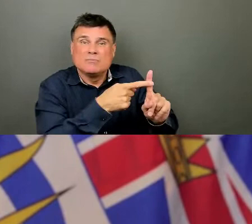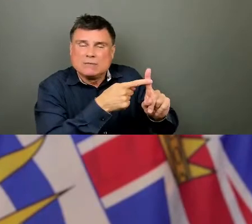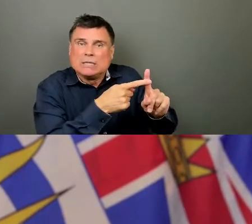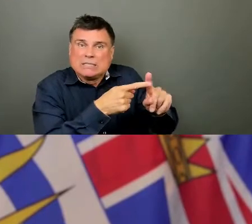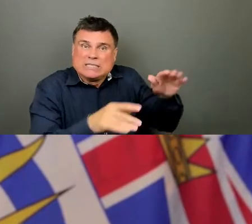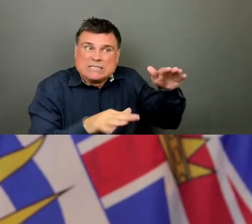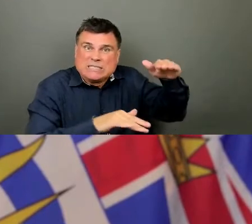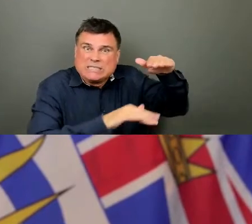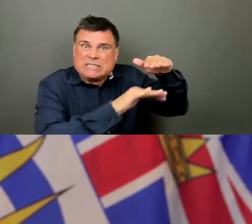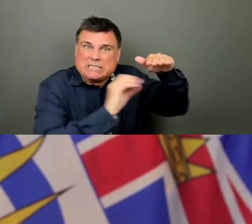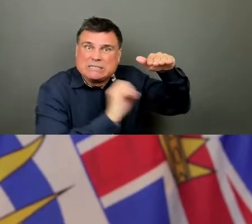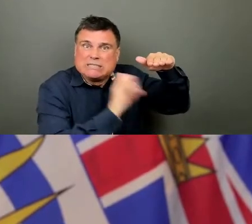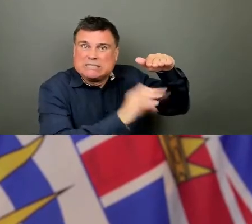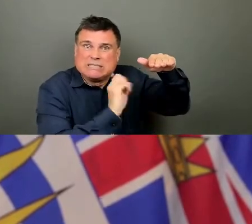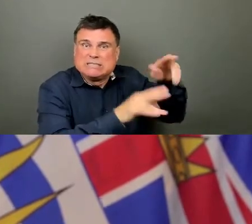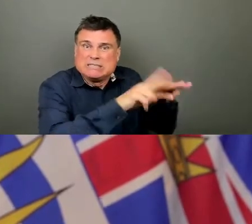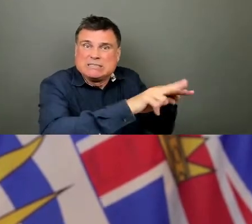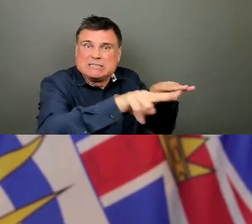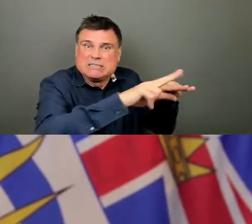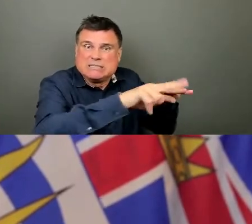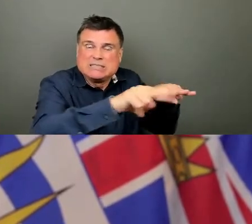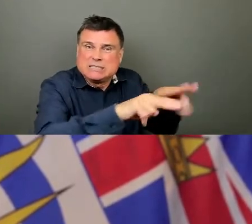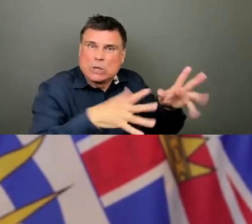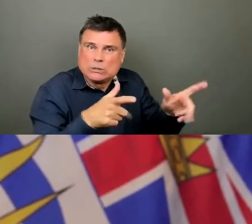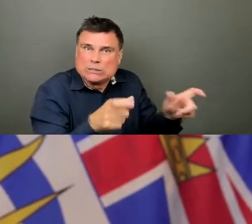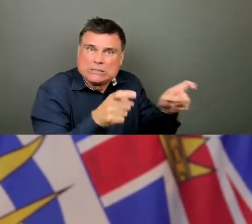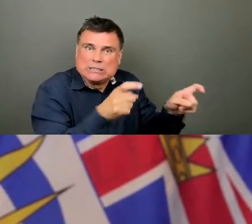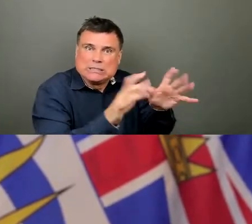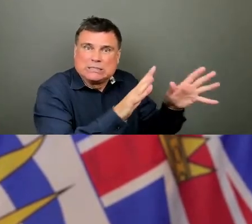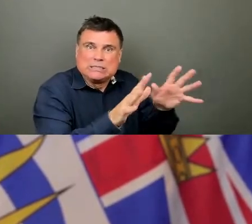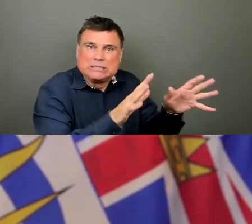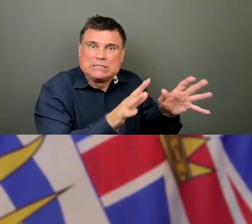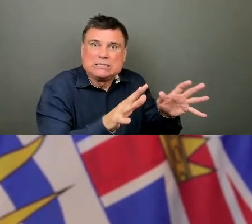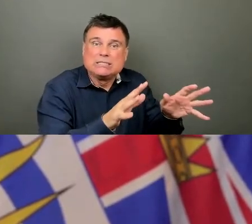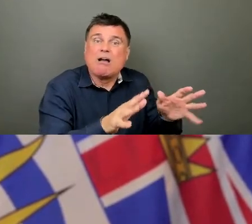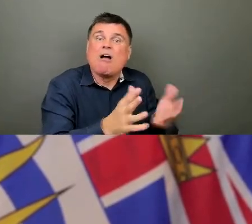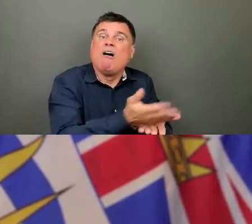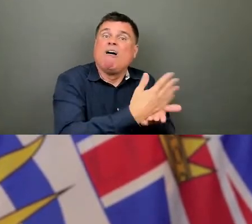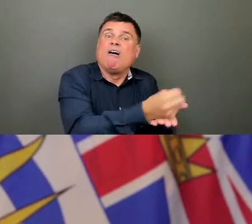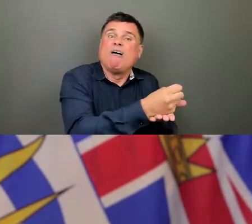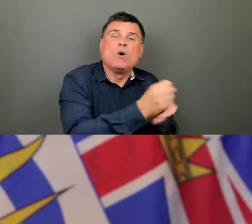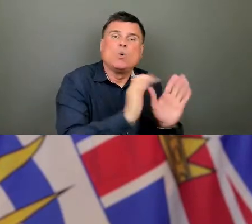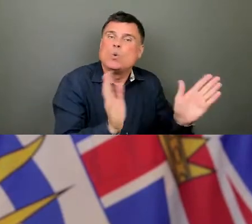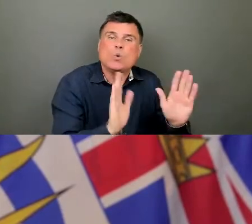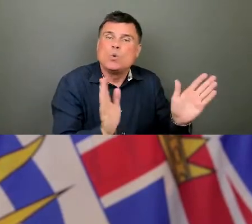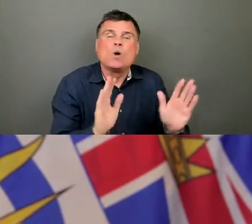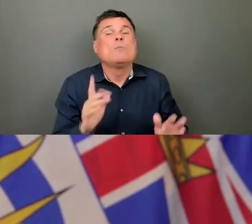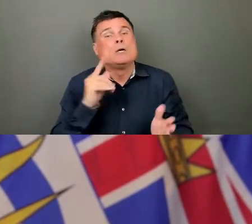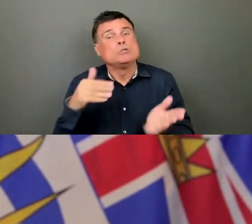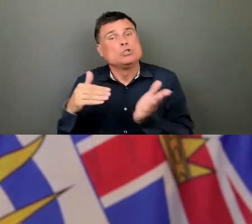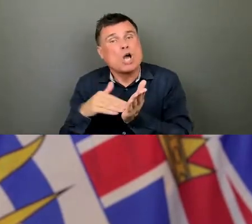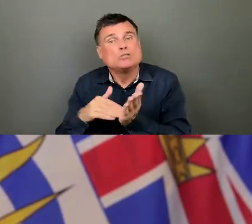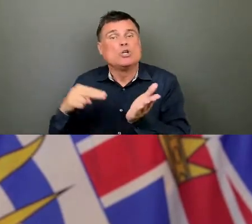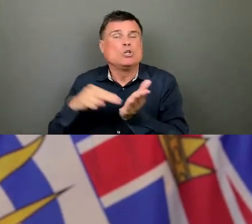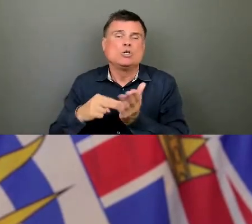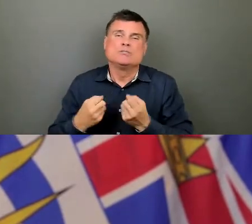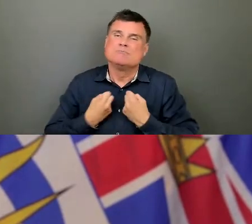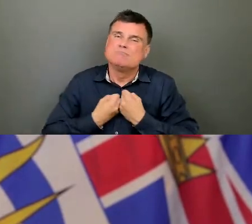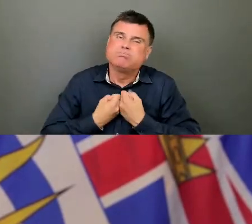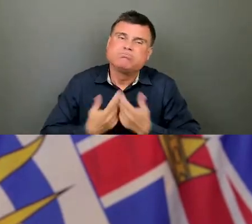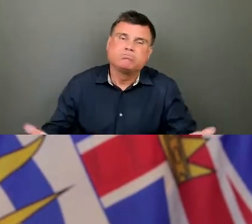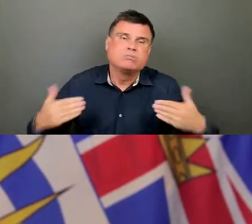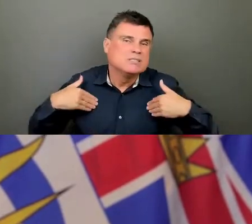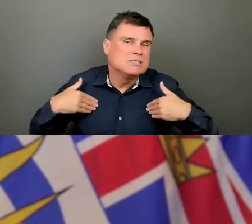to be managed. So, physicians are tired, nurses are tired. Our health system has